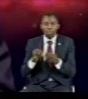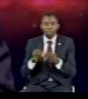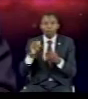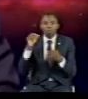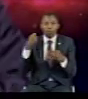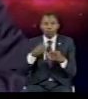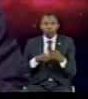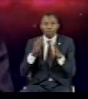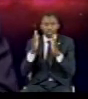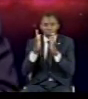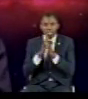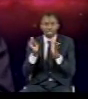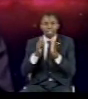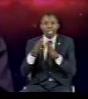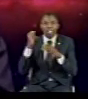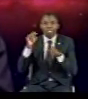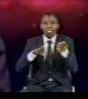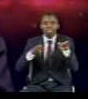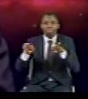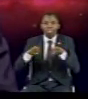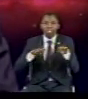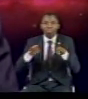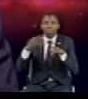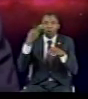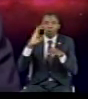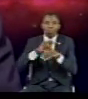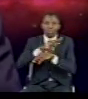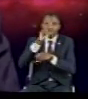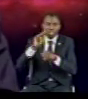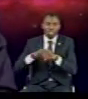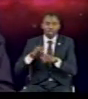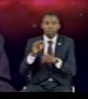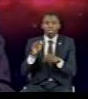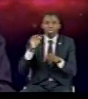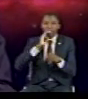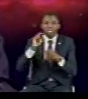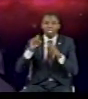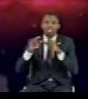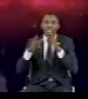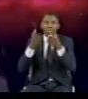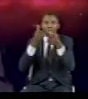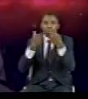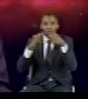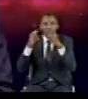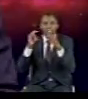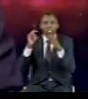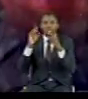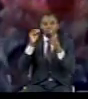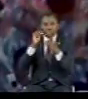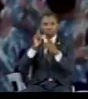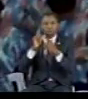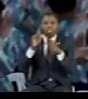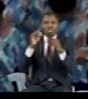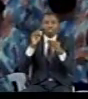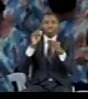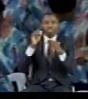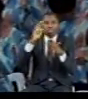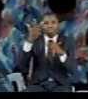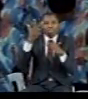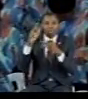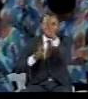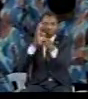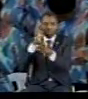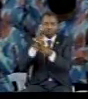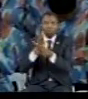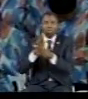of nations is gearing towards Third World War, Father, for our generation, we cancel that Third World War. And